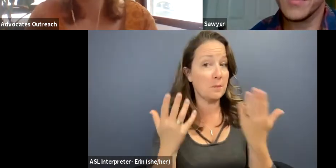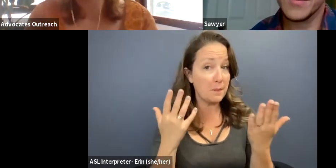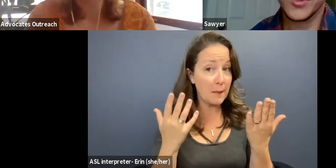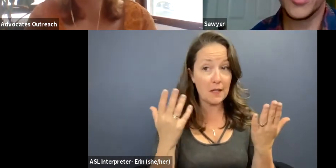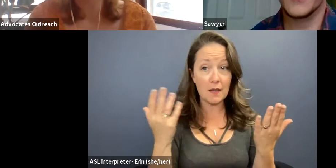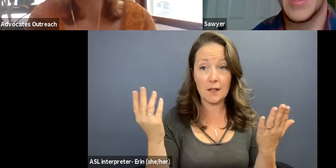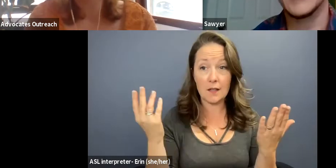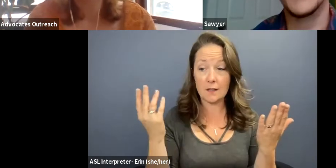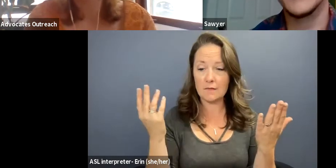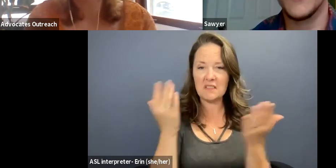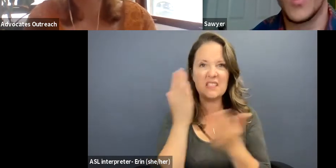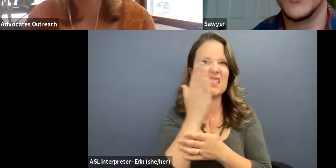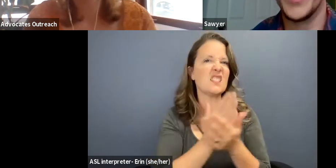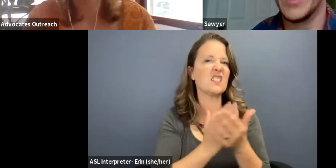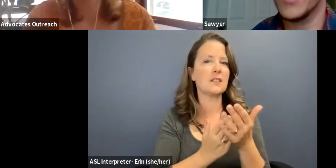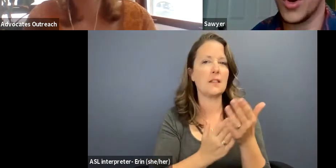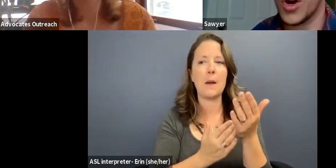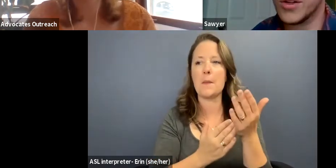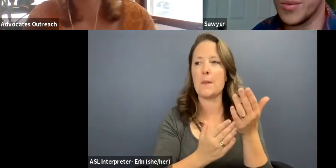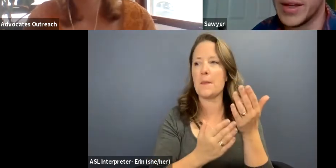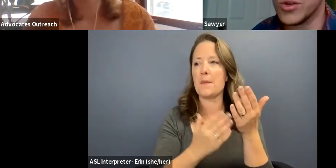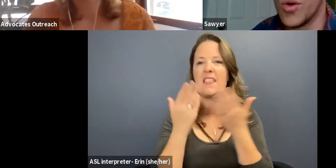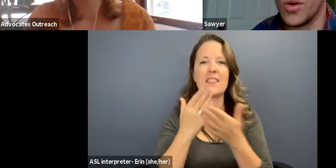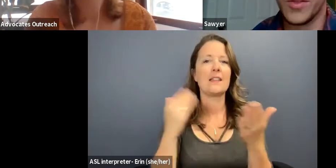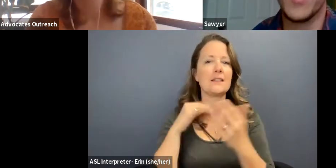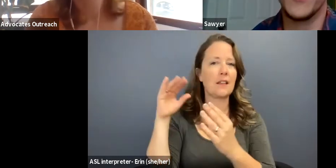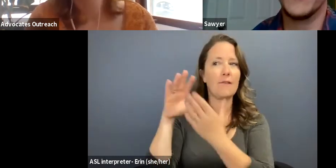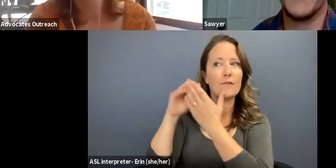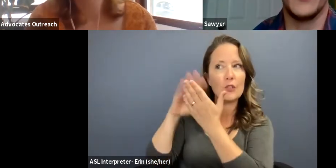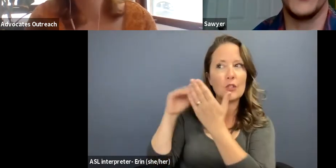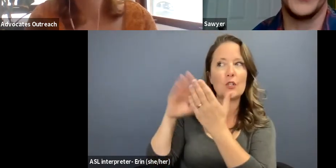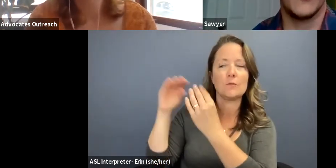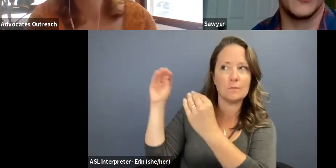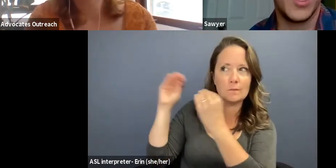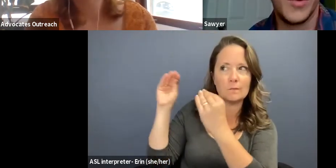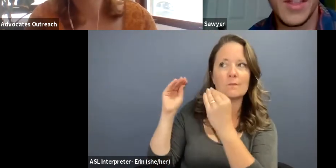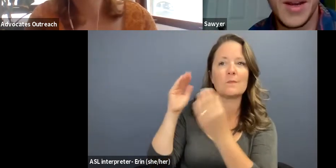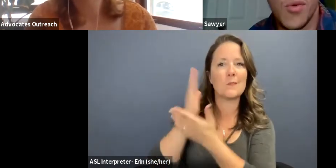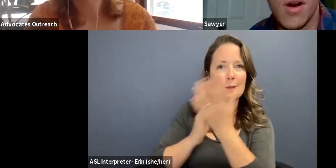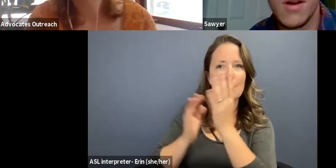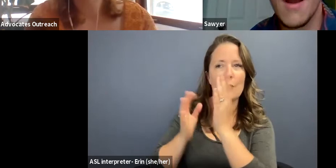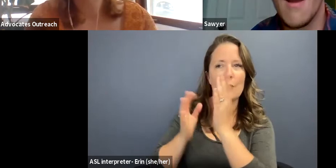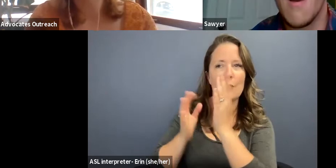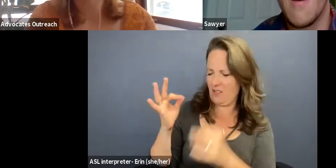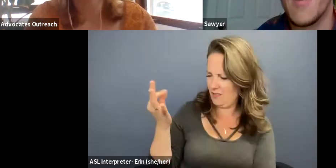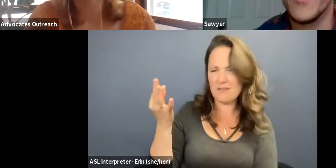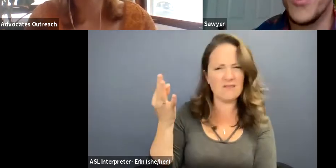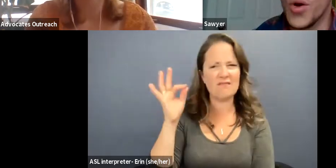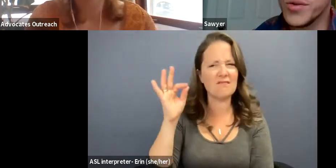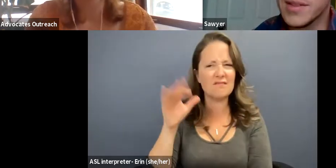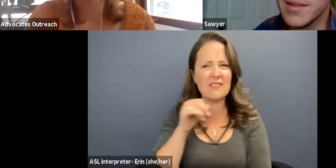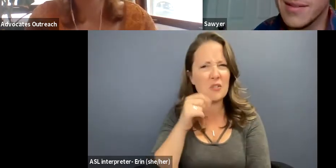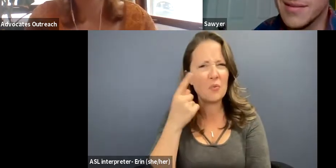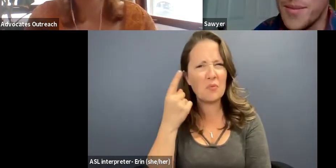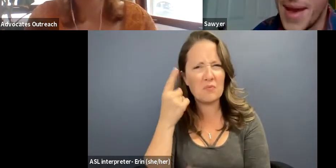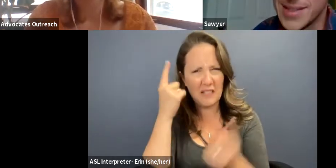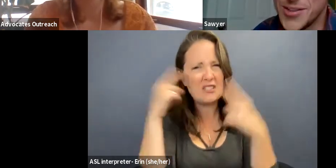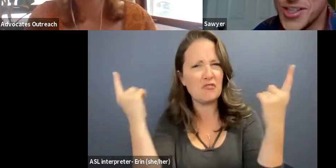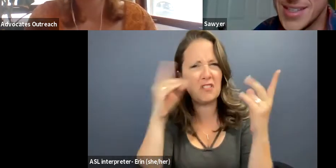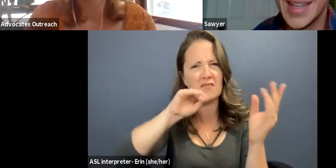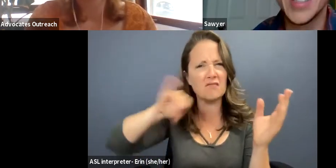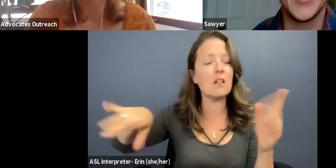often with people who are from older generations, yes, but even like now, these are still often like the values